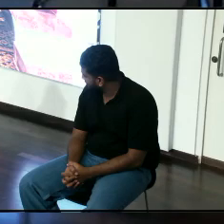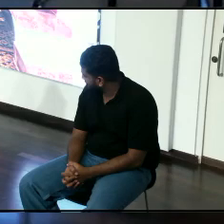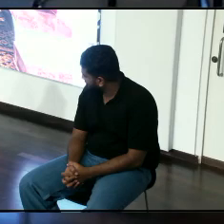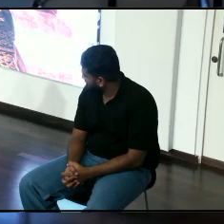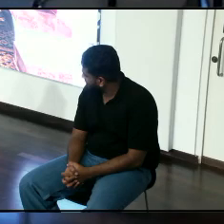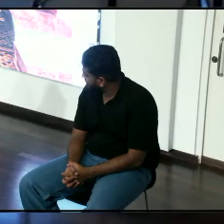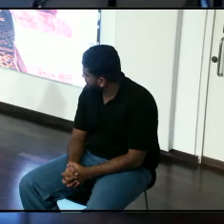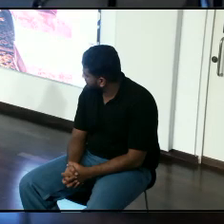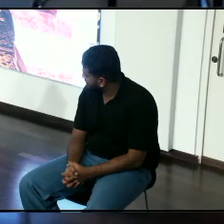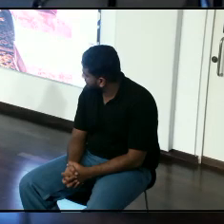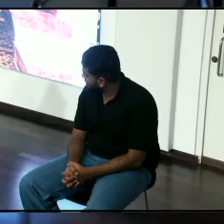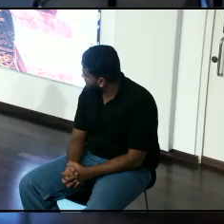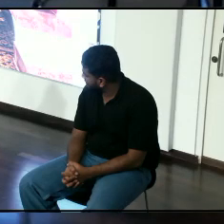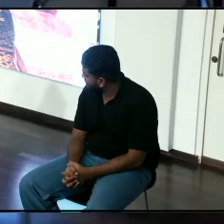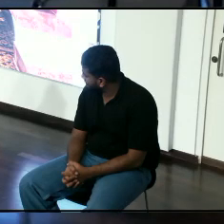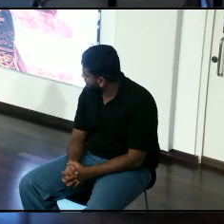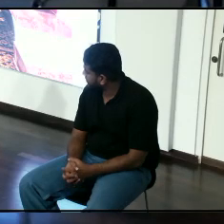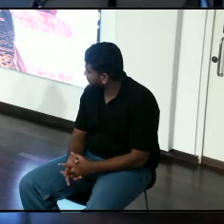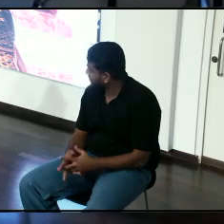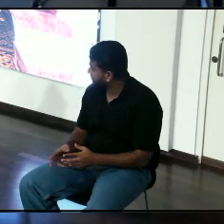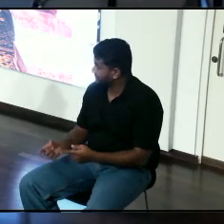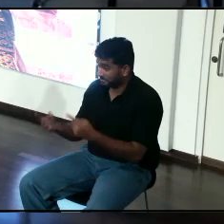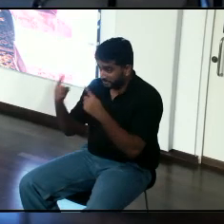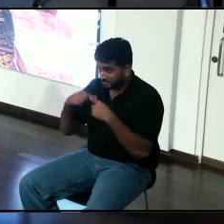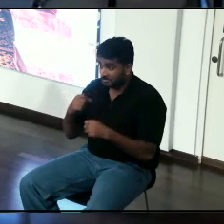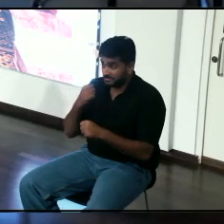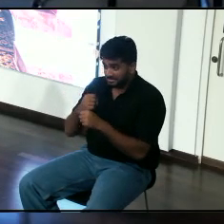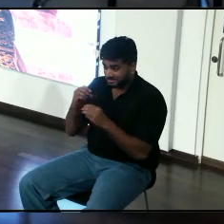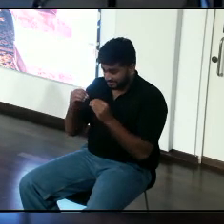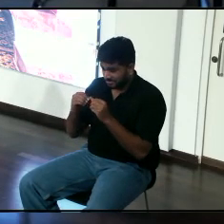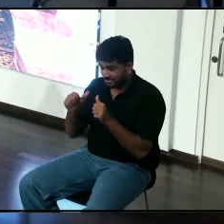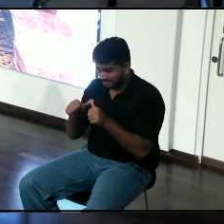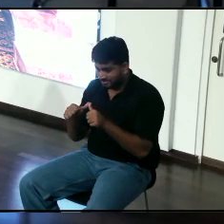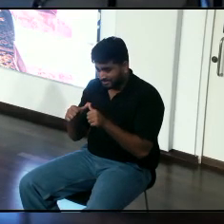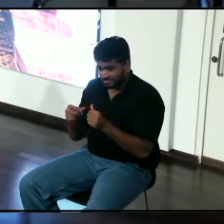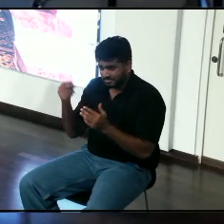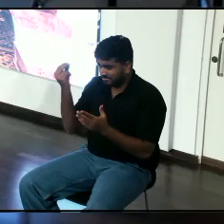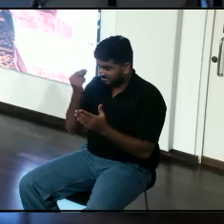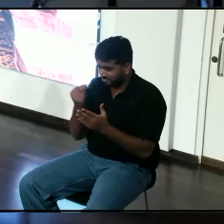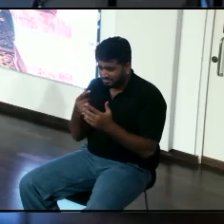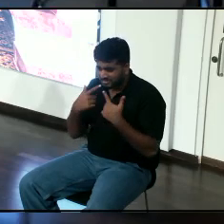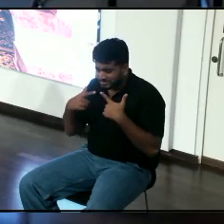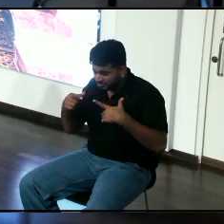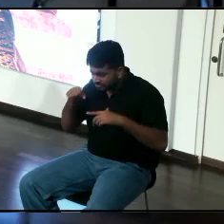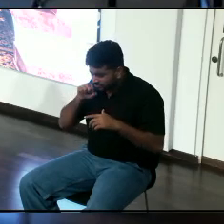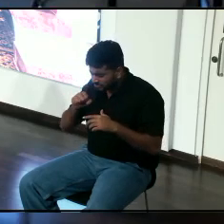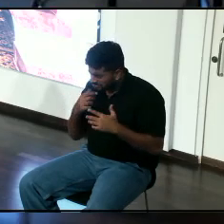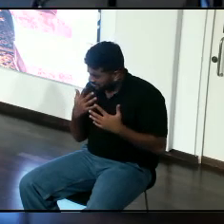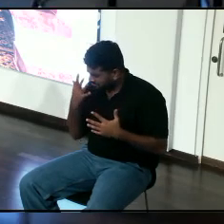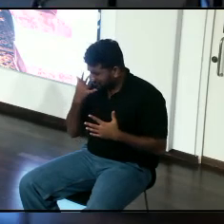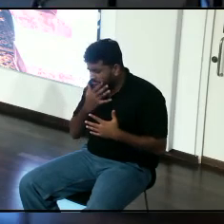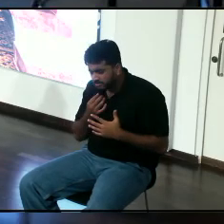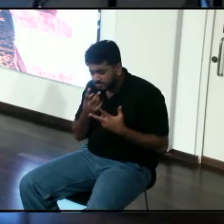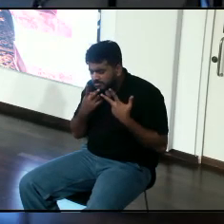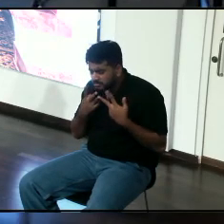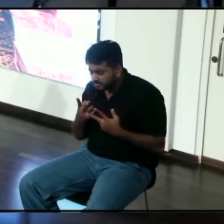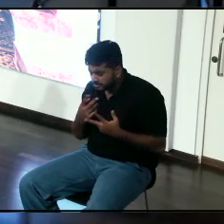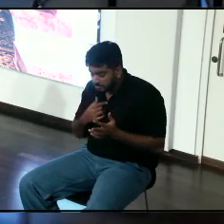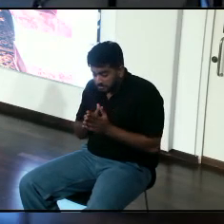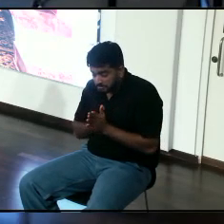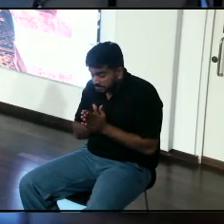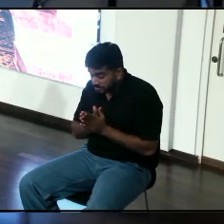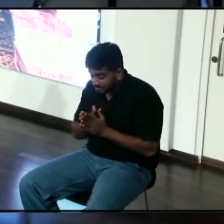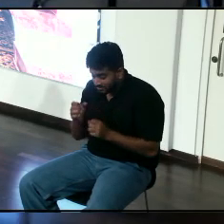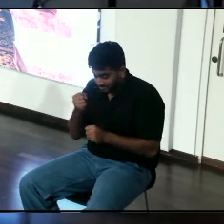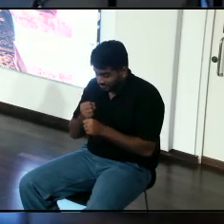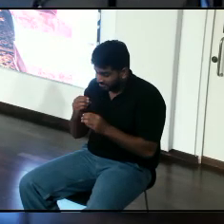So, coming back to Goa and its architectural language, it's really interesting that, despite Goa